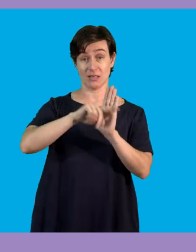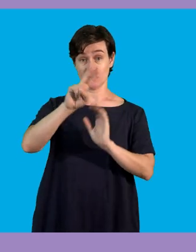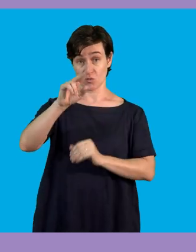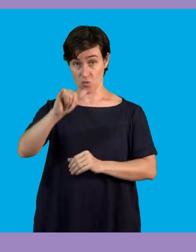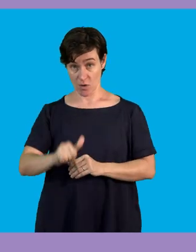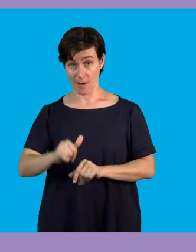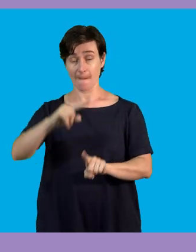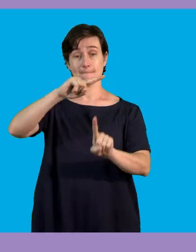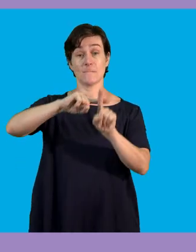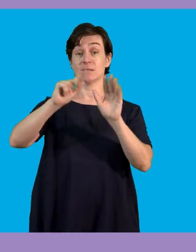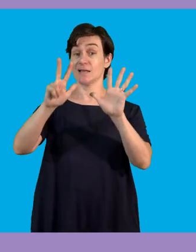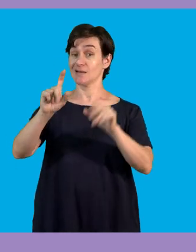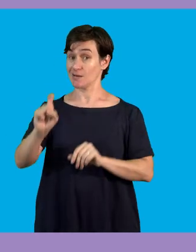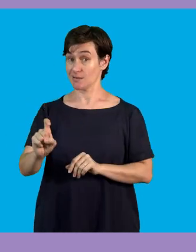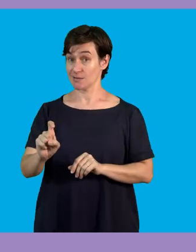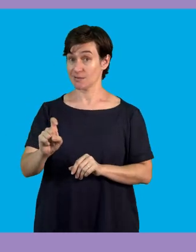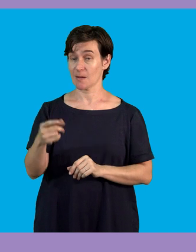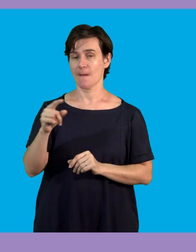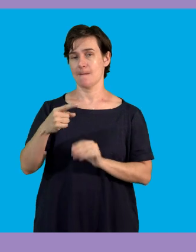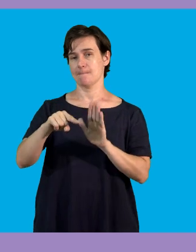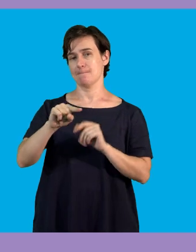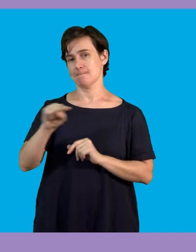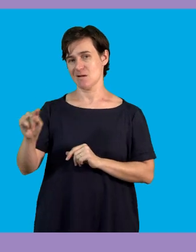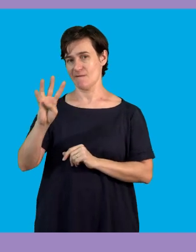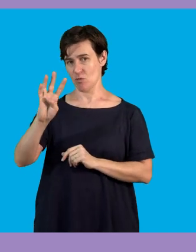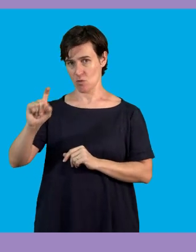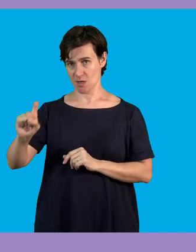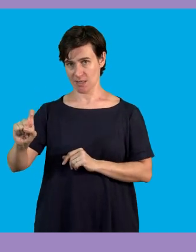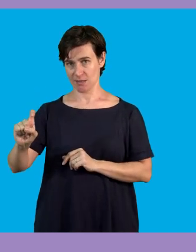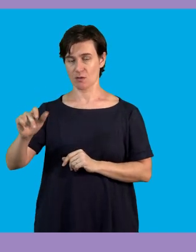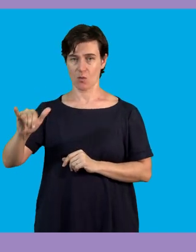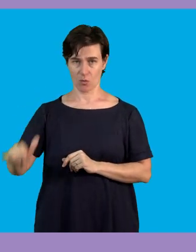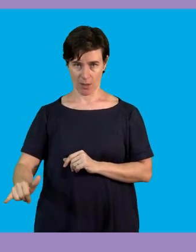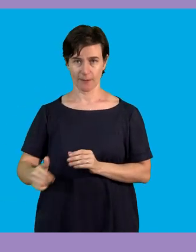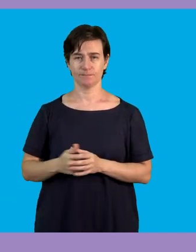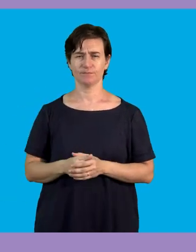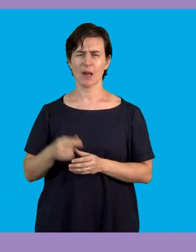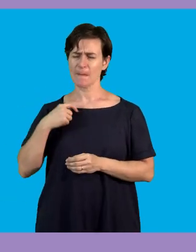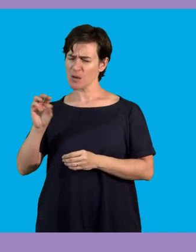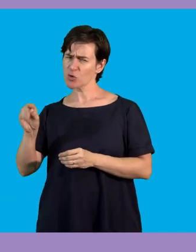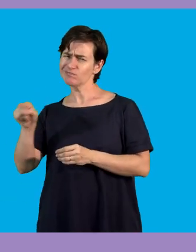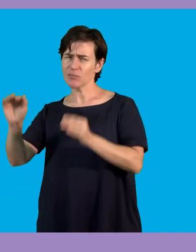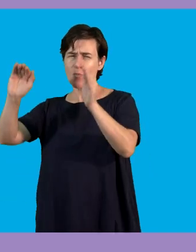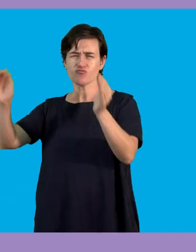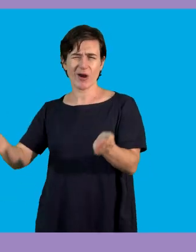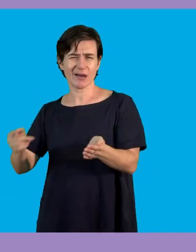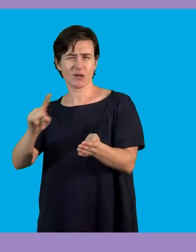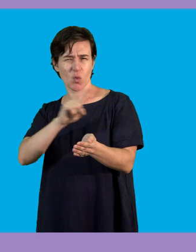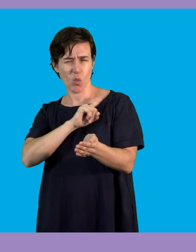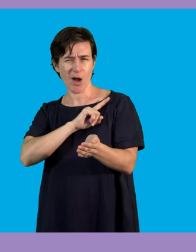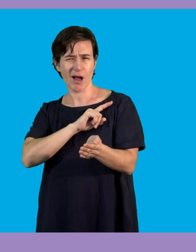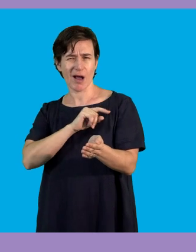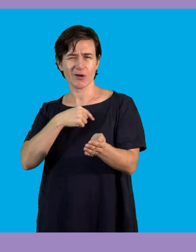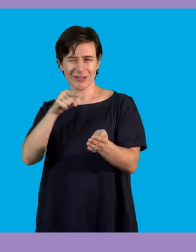negative 2y plus 8x minus 4xy. I'm putting that in brackets because I need